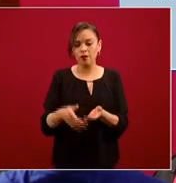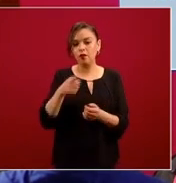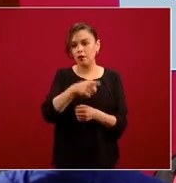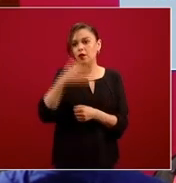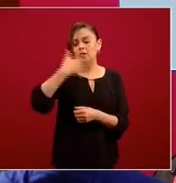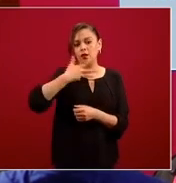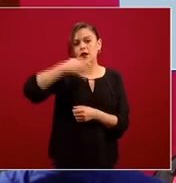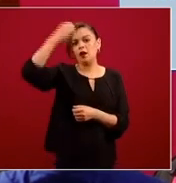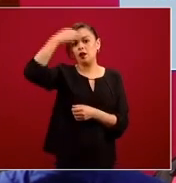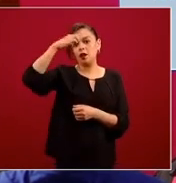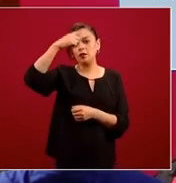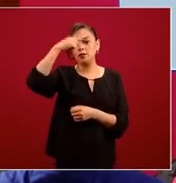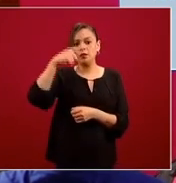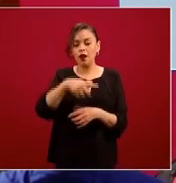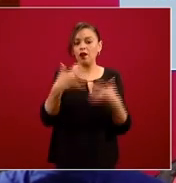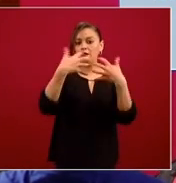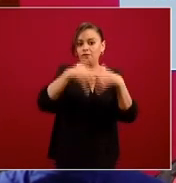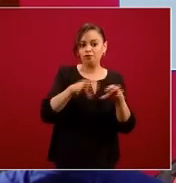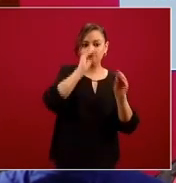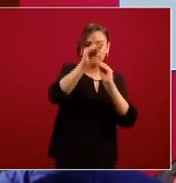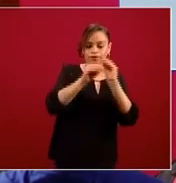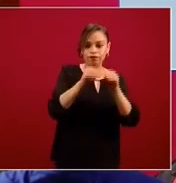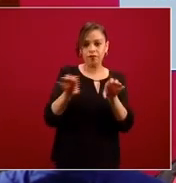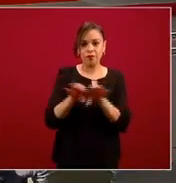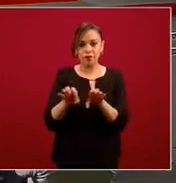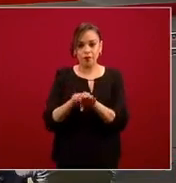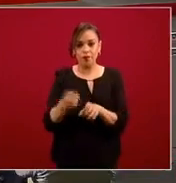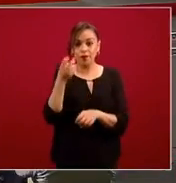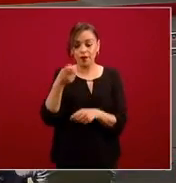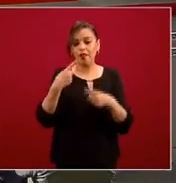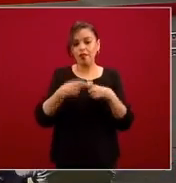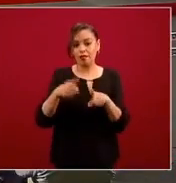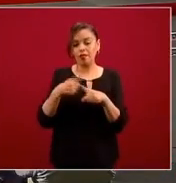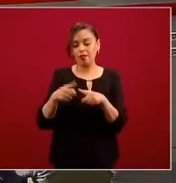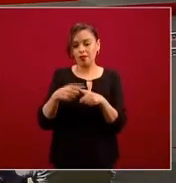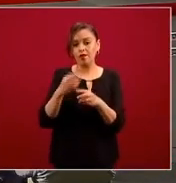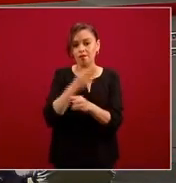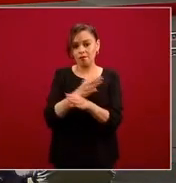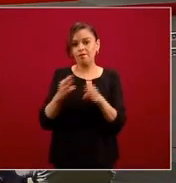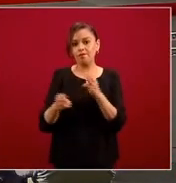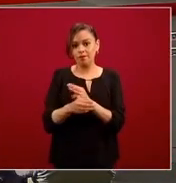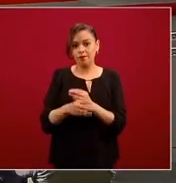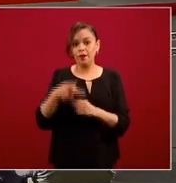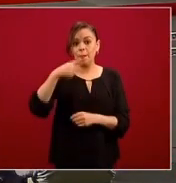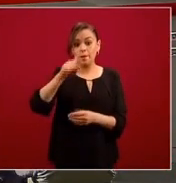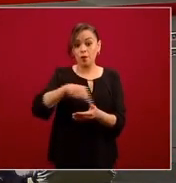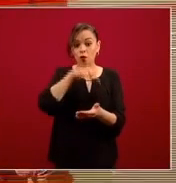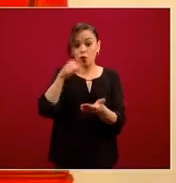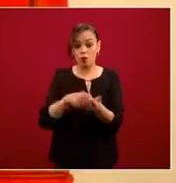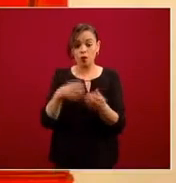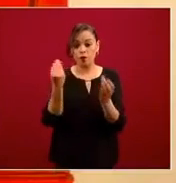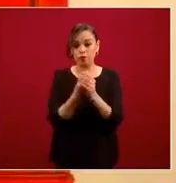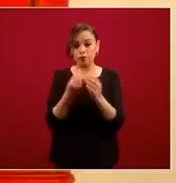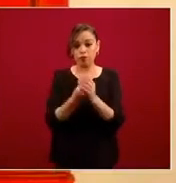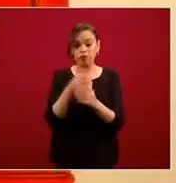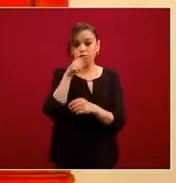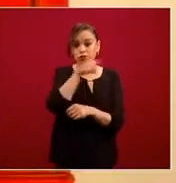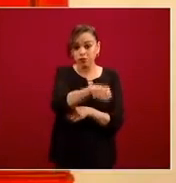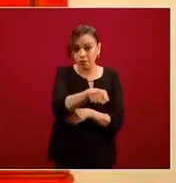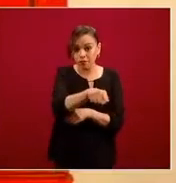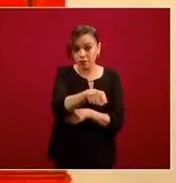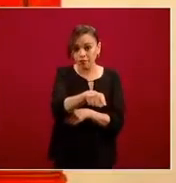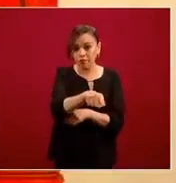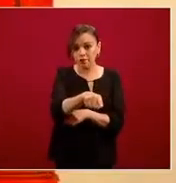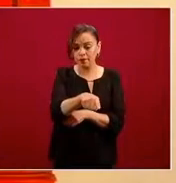factories available for this, we're seeing how we can convert those factories to making